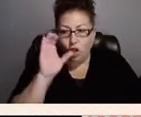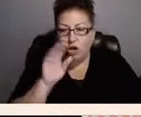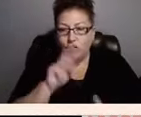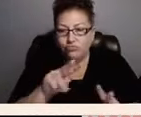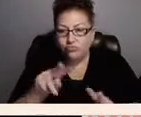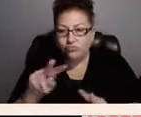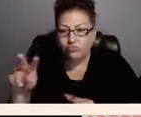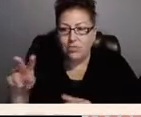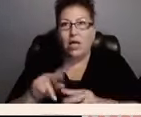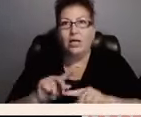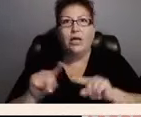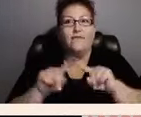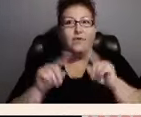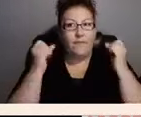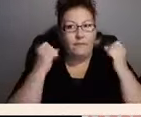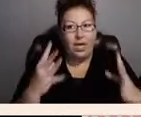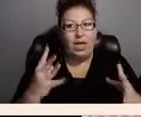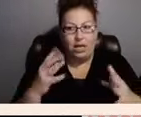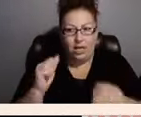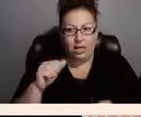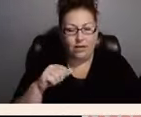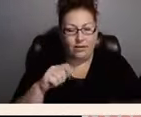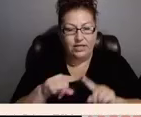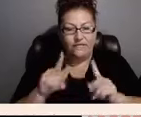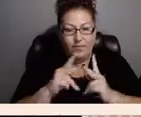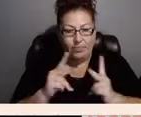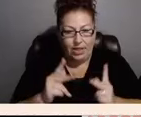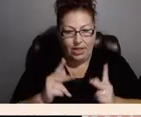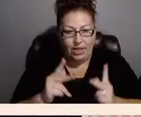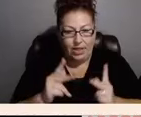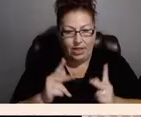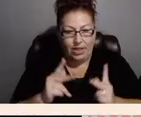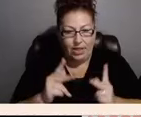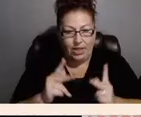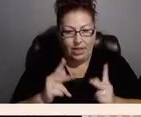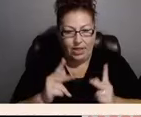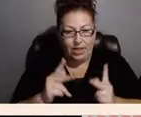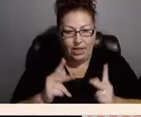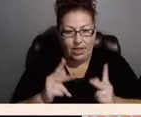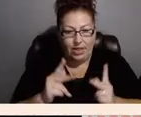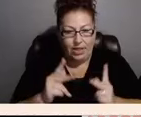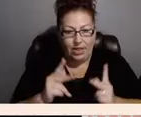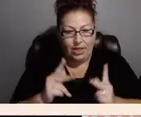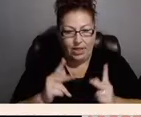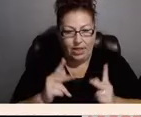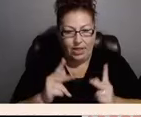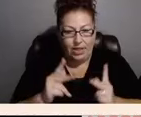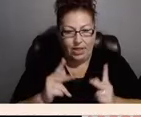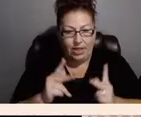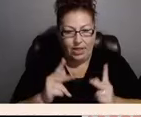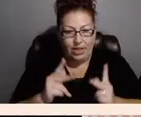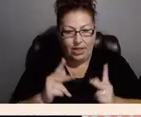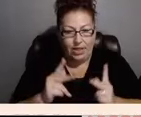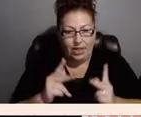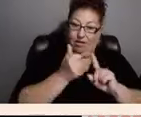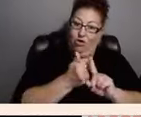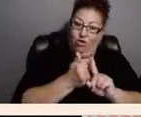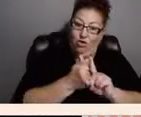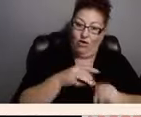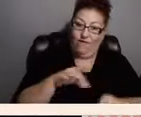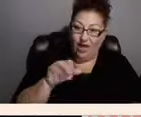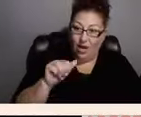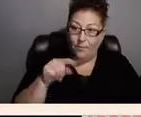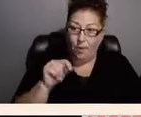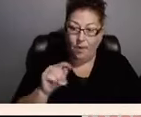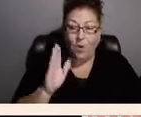of places. And I tell you one thing, I never thought living on your own and finding an apartment would be